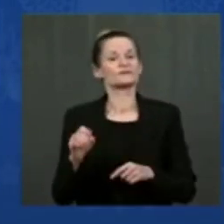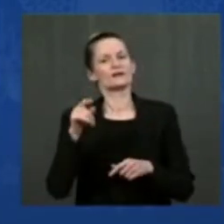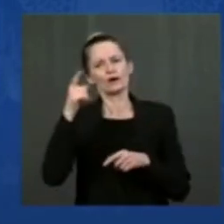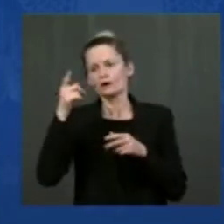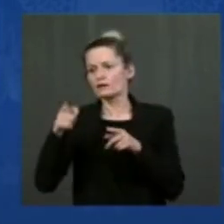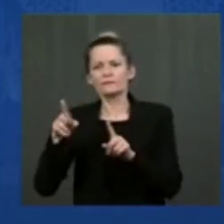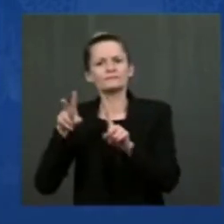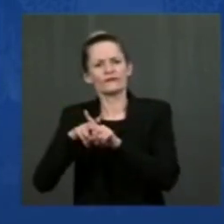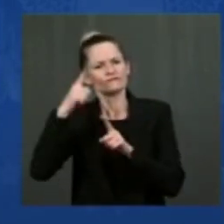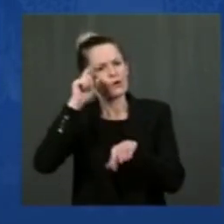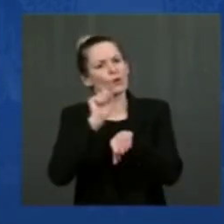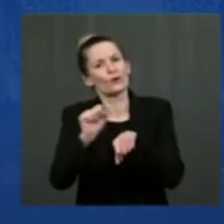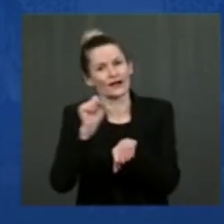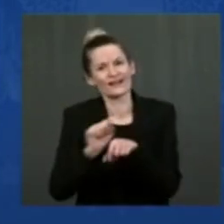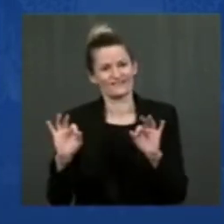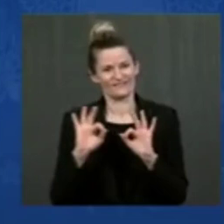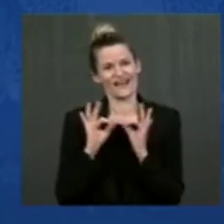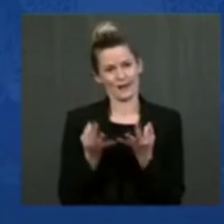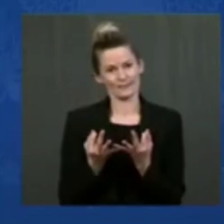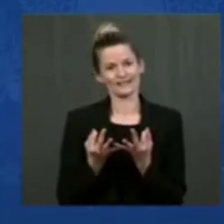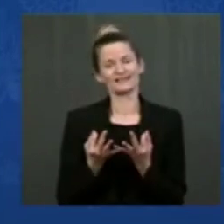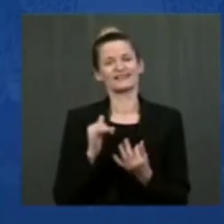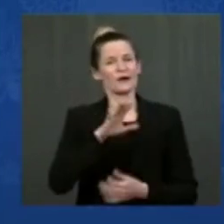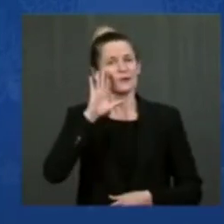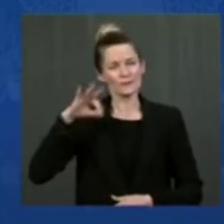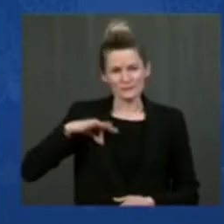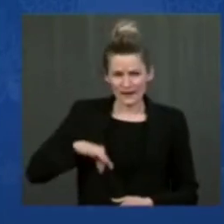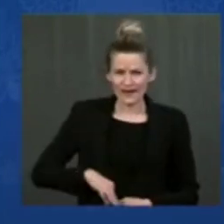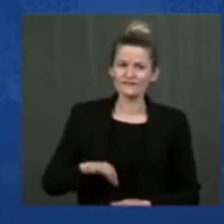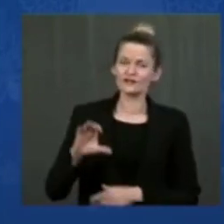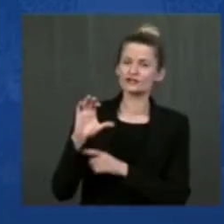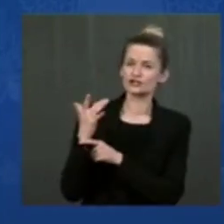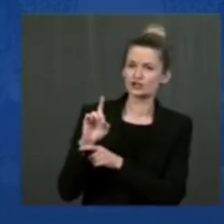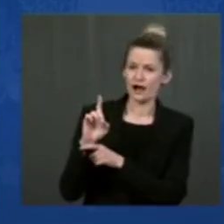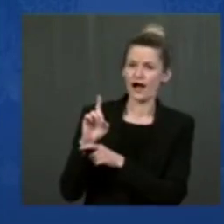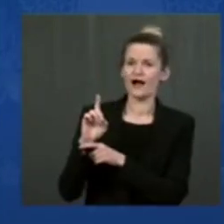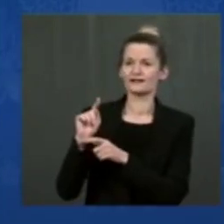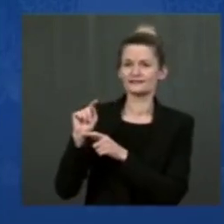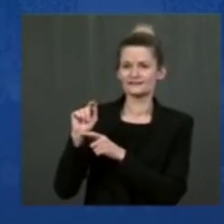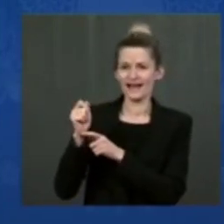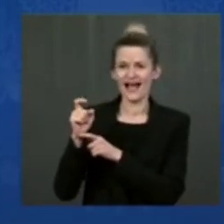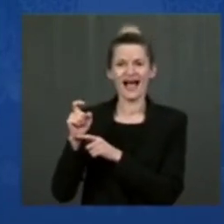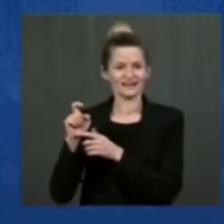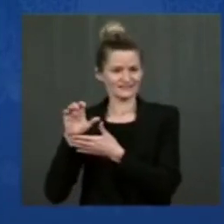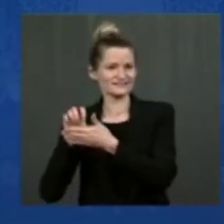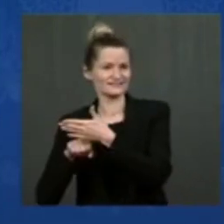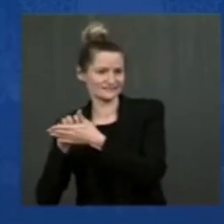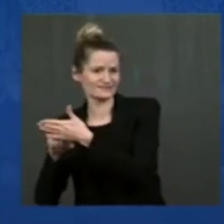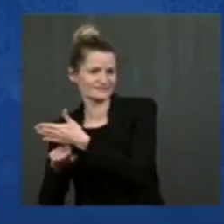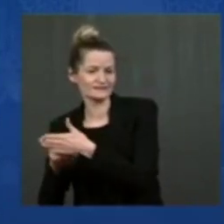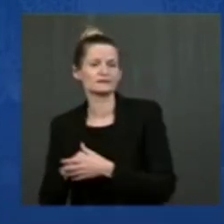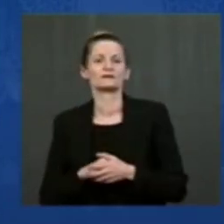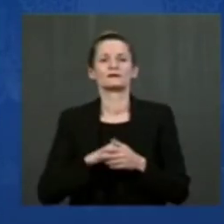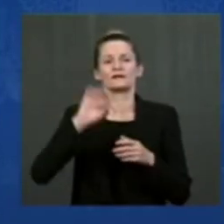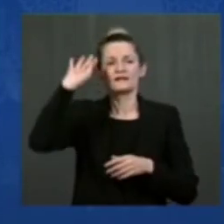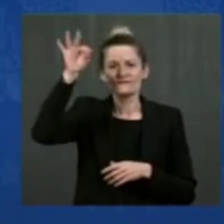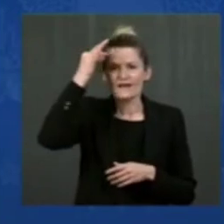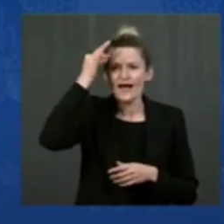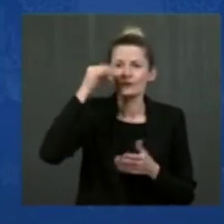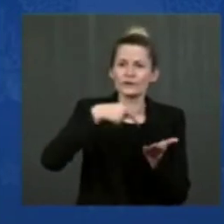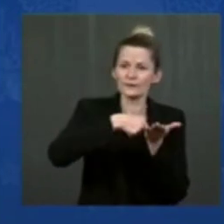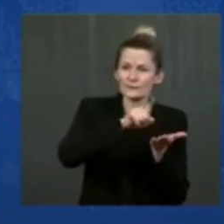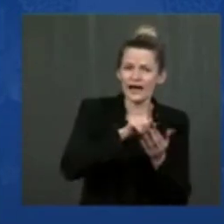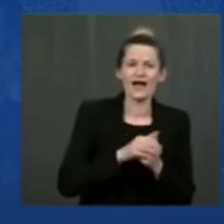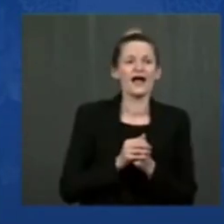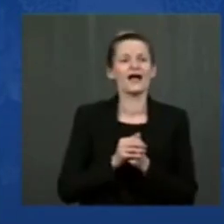way. Child care tax credits, the first ever federal paid family and medical leave benefit, a long